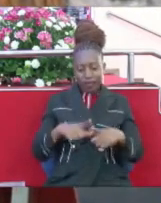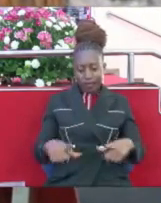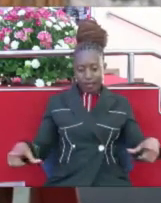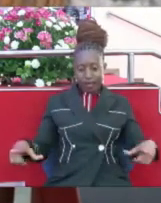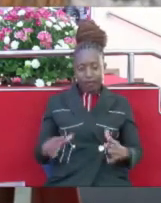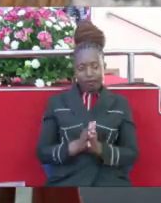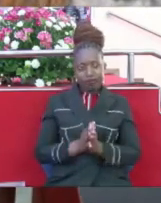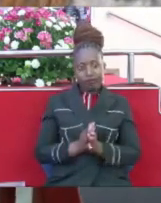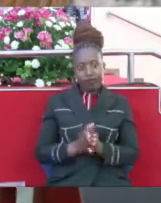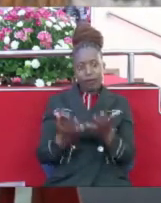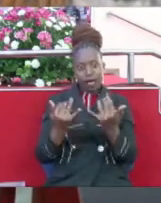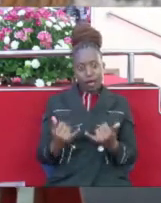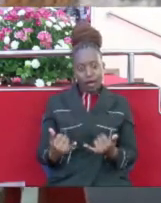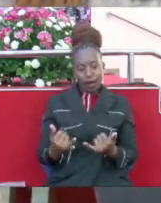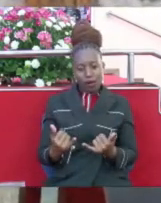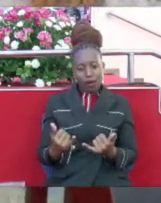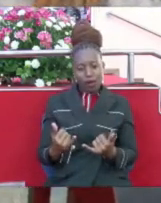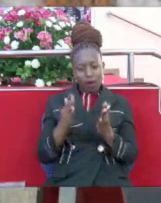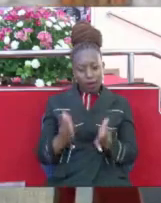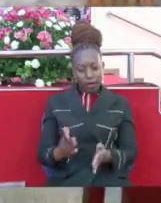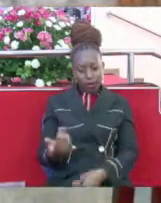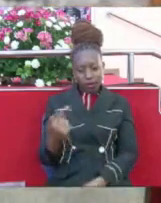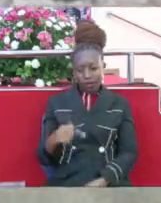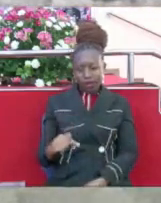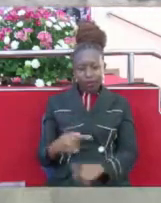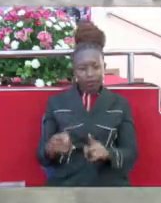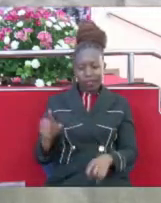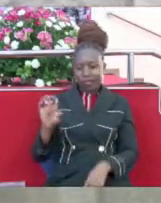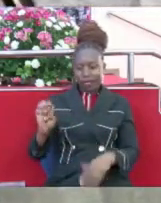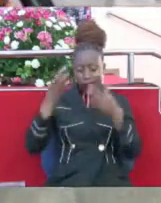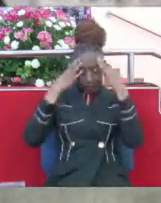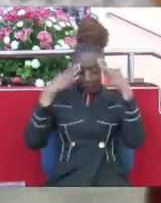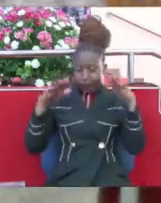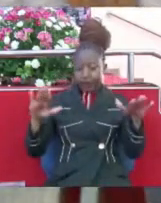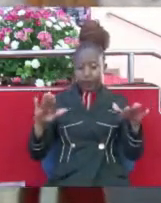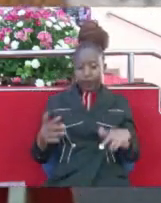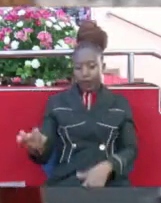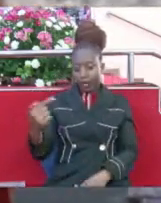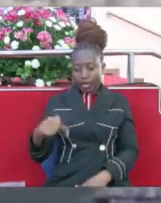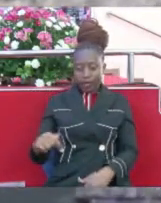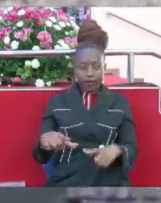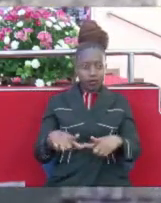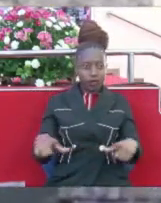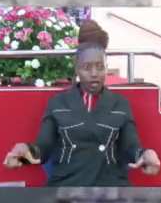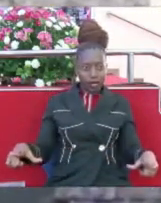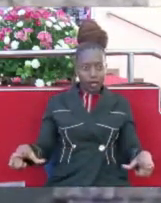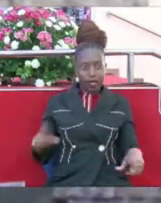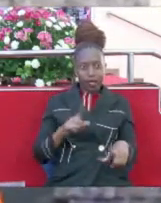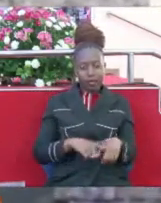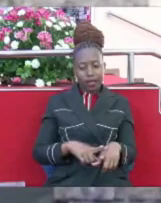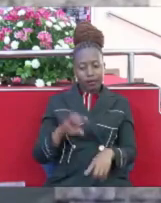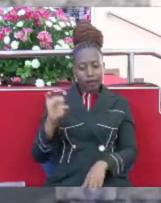babake. Then a man appears whom he did not know, but that man gets into the shamba where he was plowing, the man by the name Elijah,